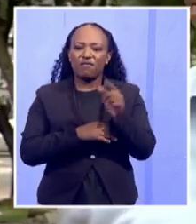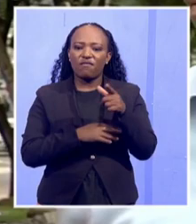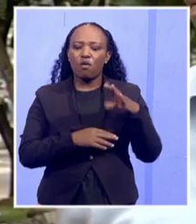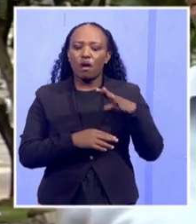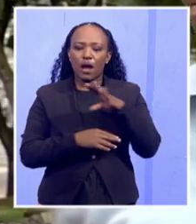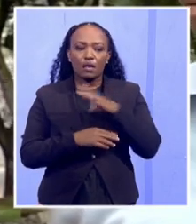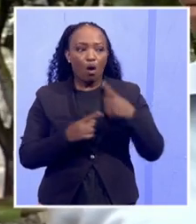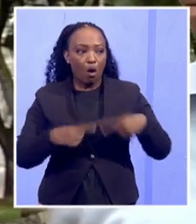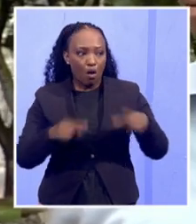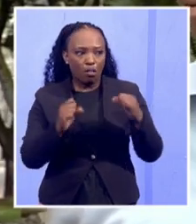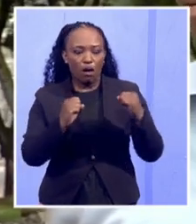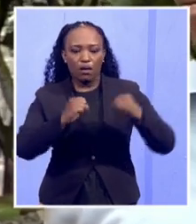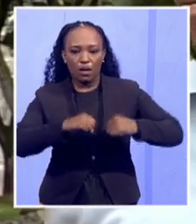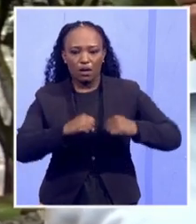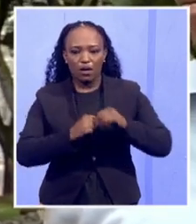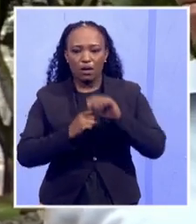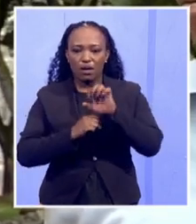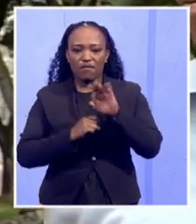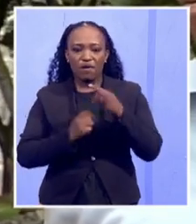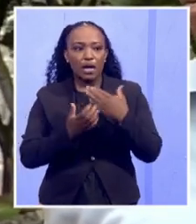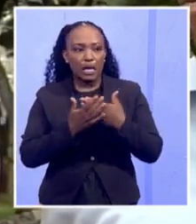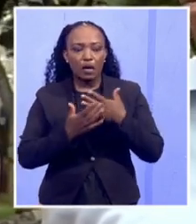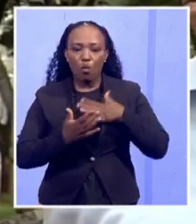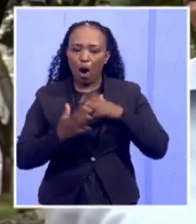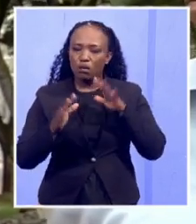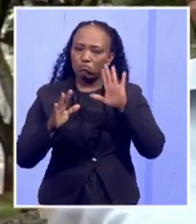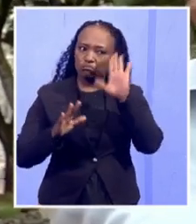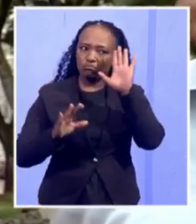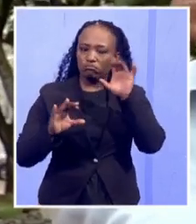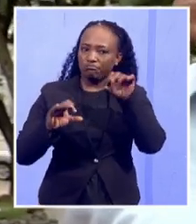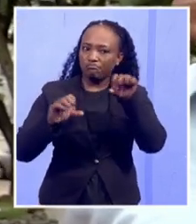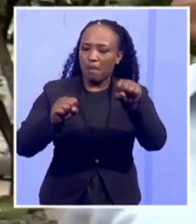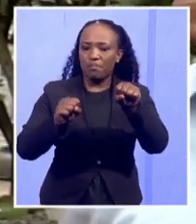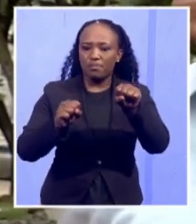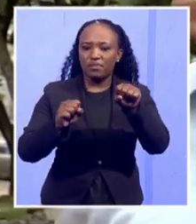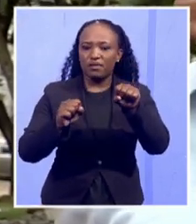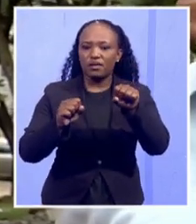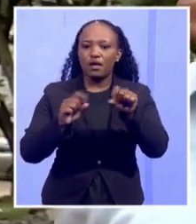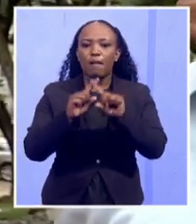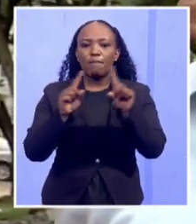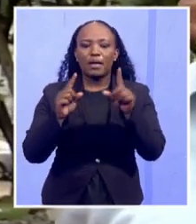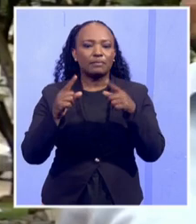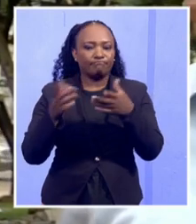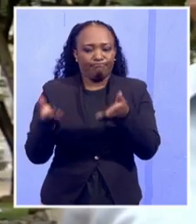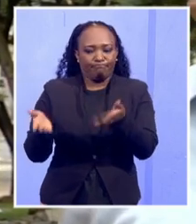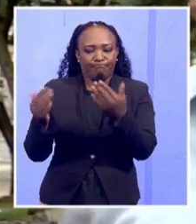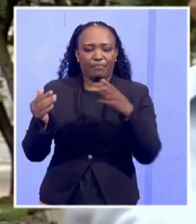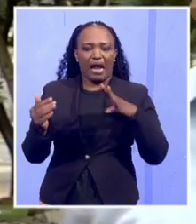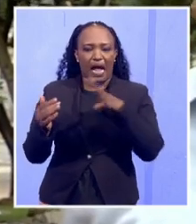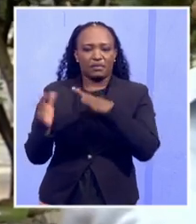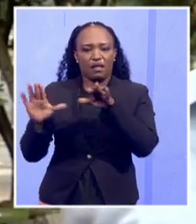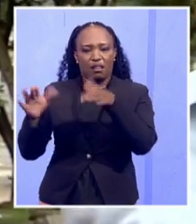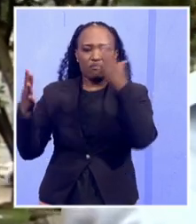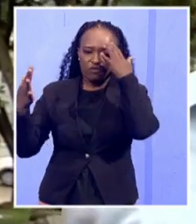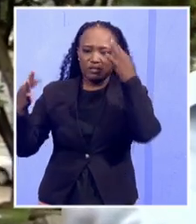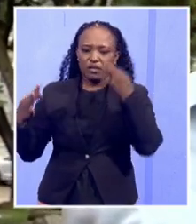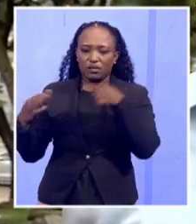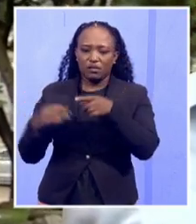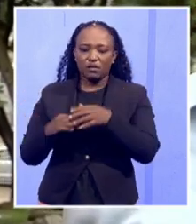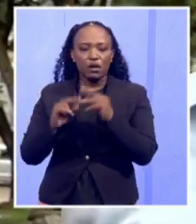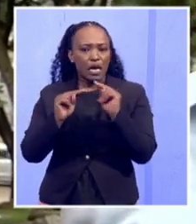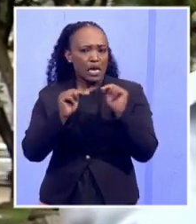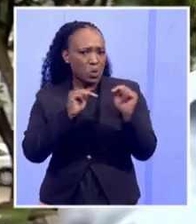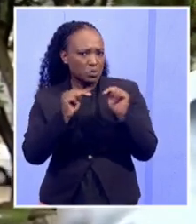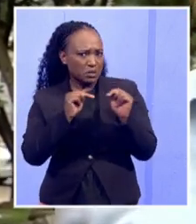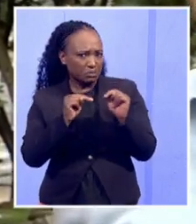that agrees. So the EFF might want to be in charge and might want to go in, but it's all entirely up to the council itself to decide. The